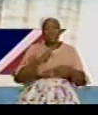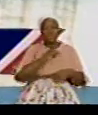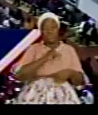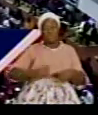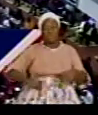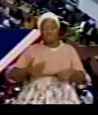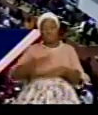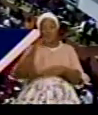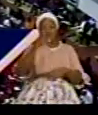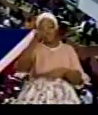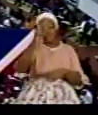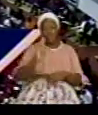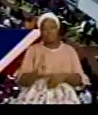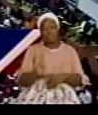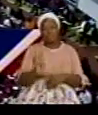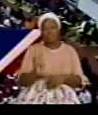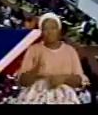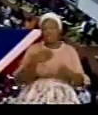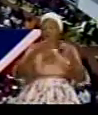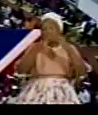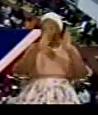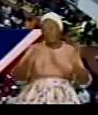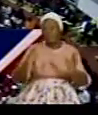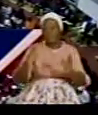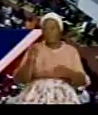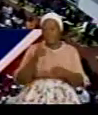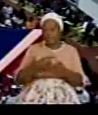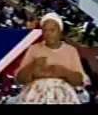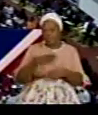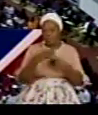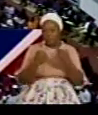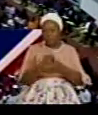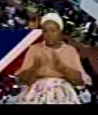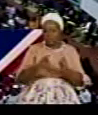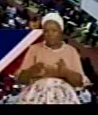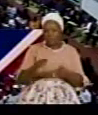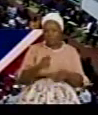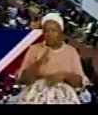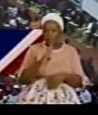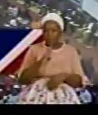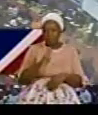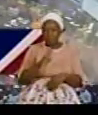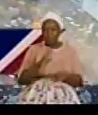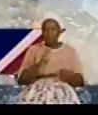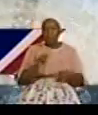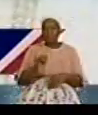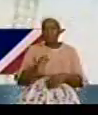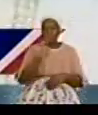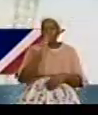of heaven. The Pharisees, by their being incorrigible,